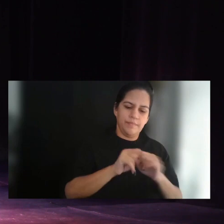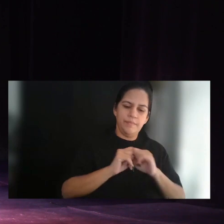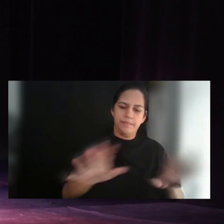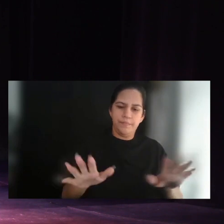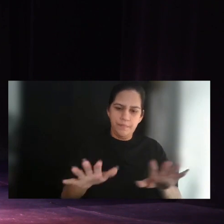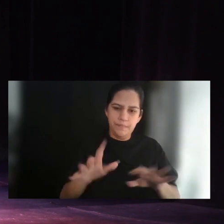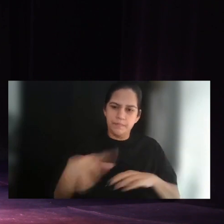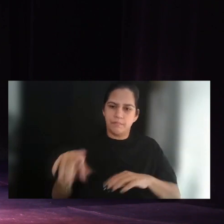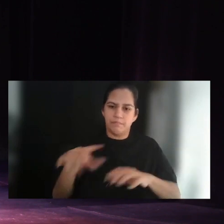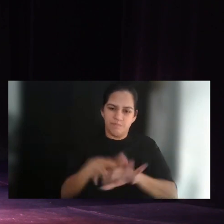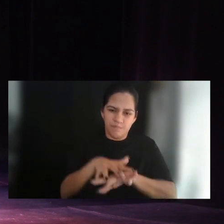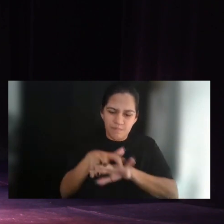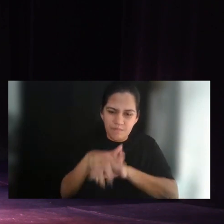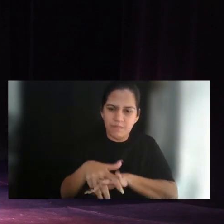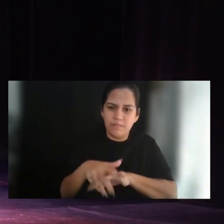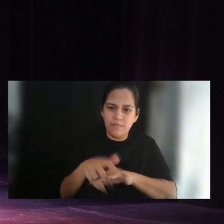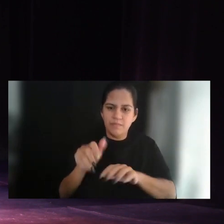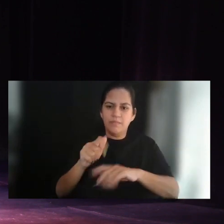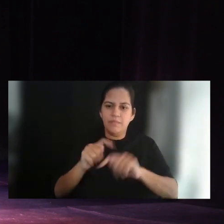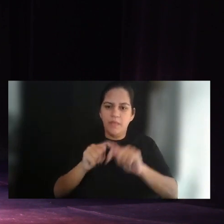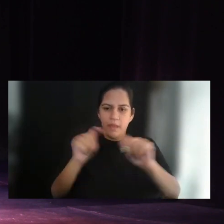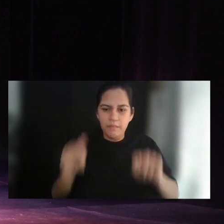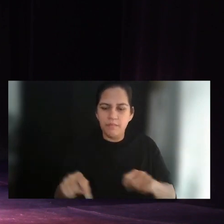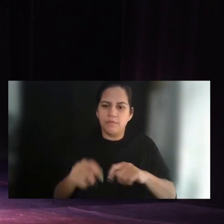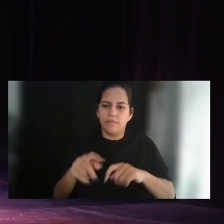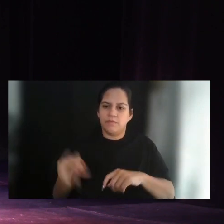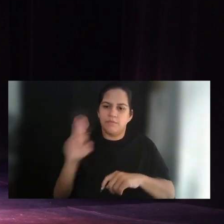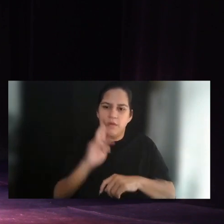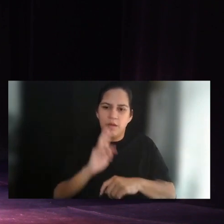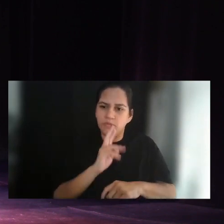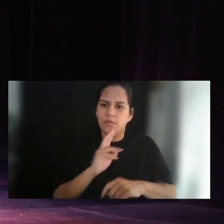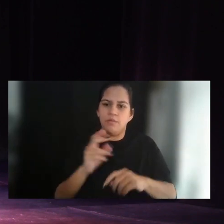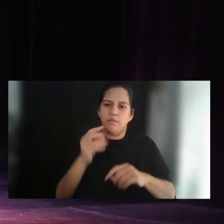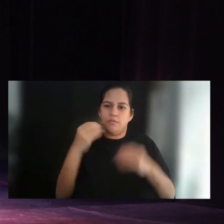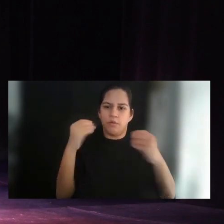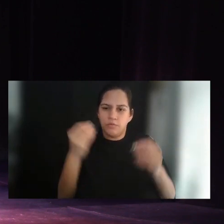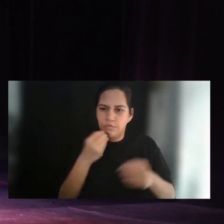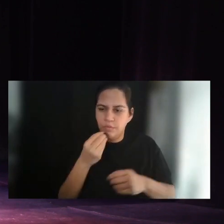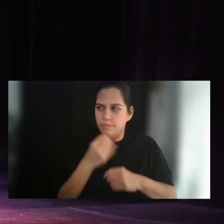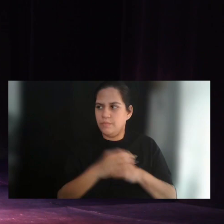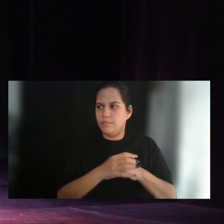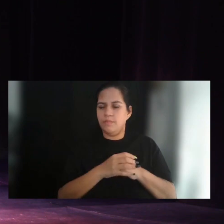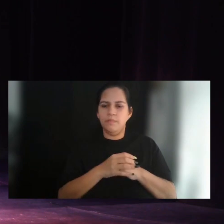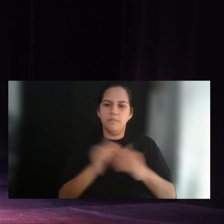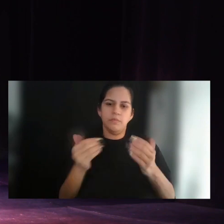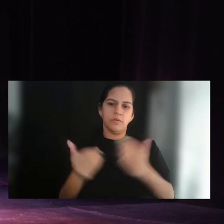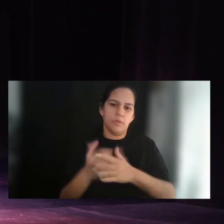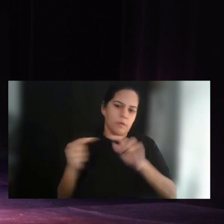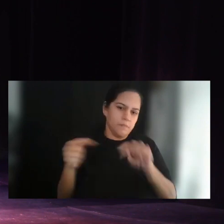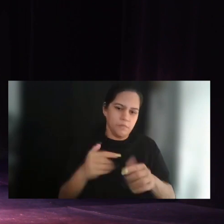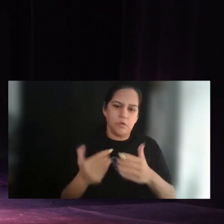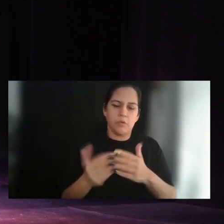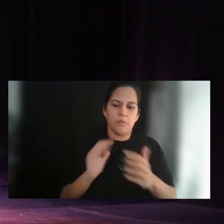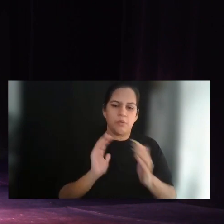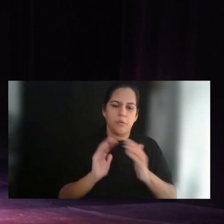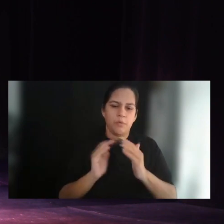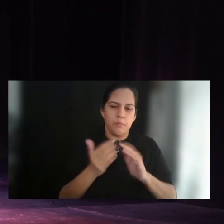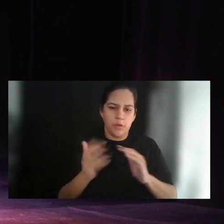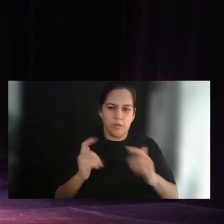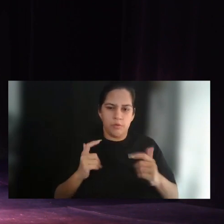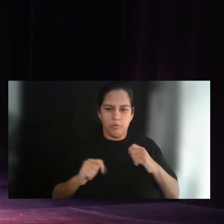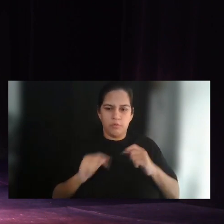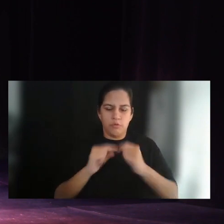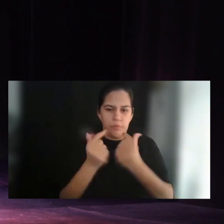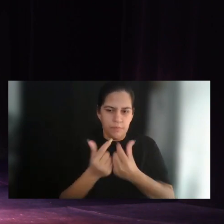temples, gurdwaras, the restaurants, the grocery stores, newcomer community groups. We were producing outside of their regular season, and all